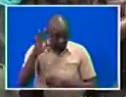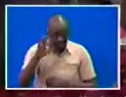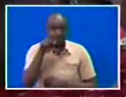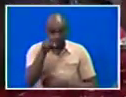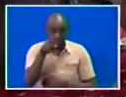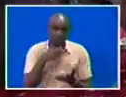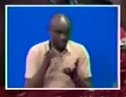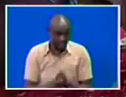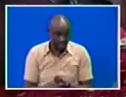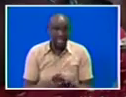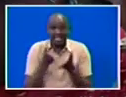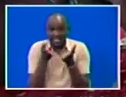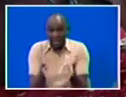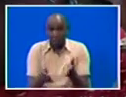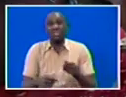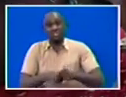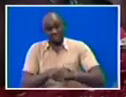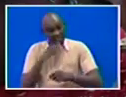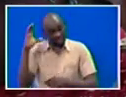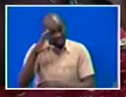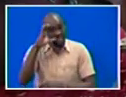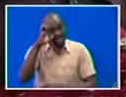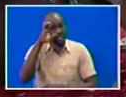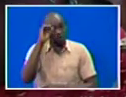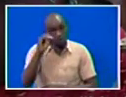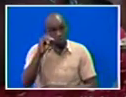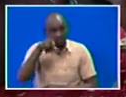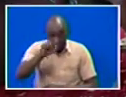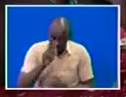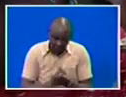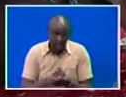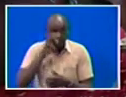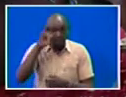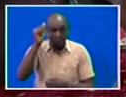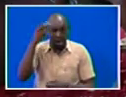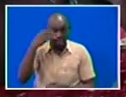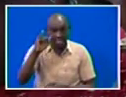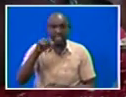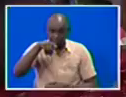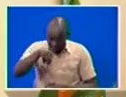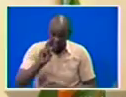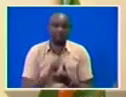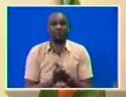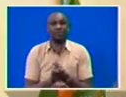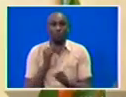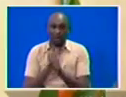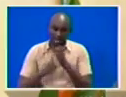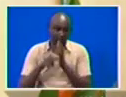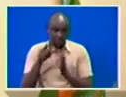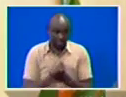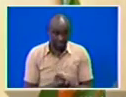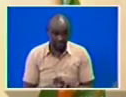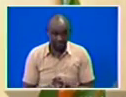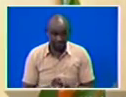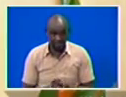NHIF, which, according to its chief executive officer, Mr. Geoffrey Mwangi, has come a long way. Taking a ratio